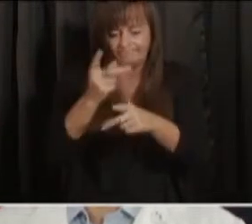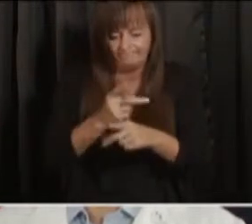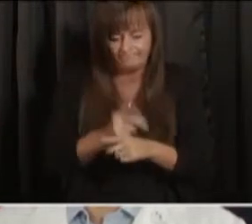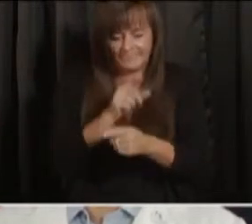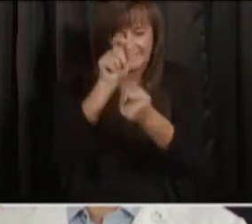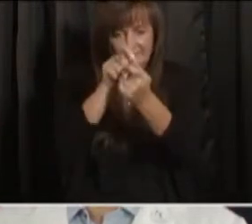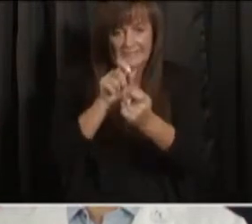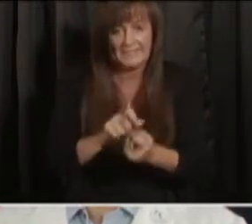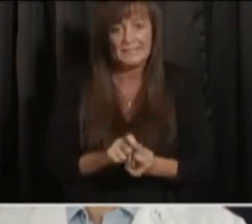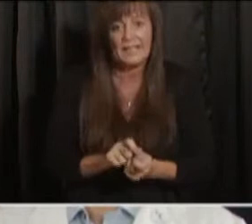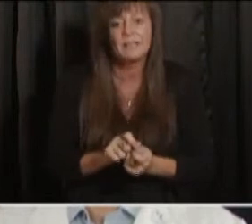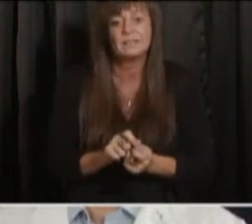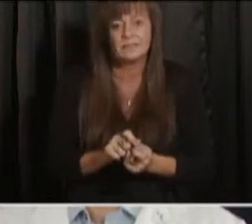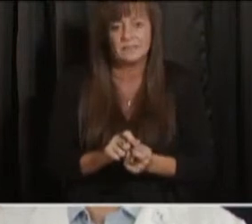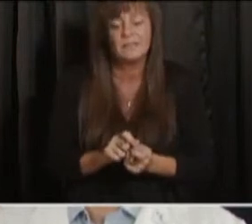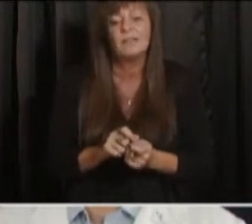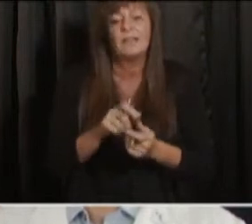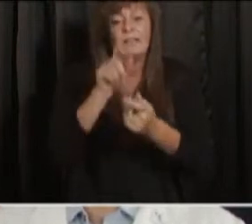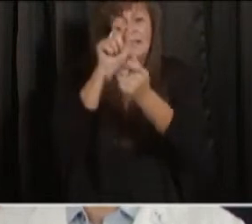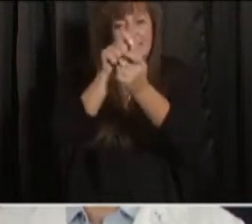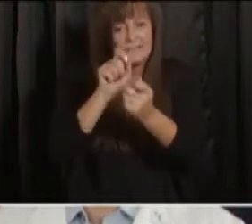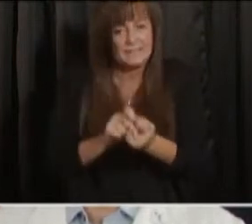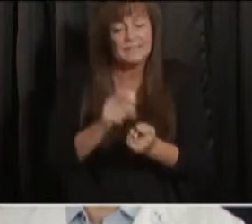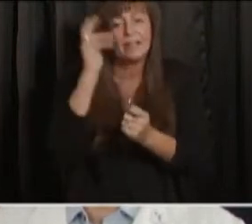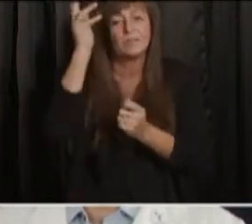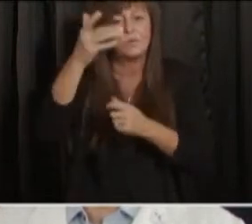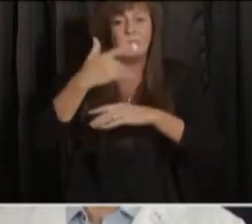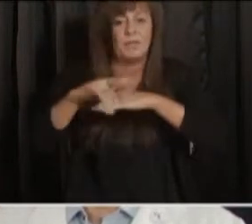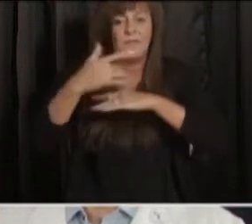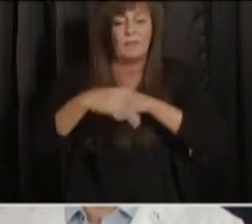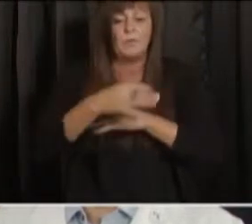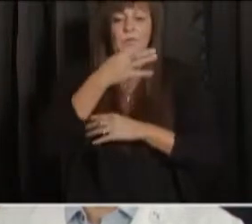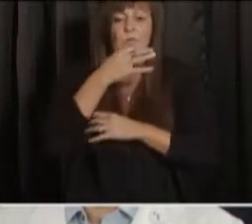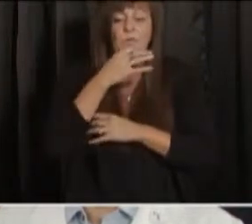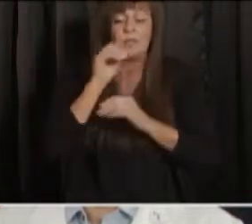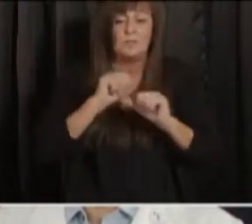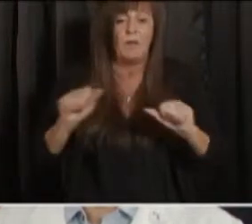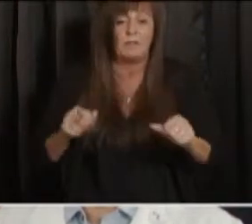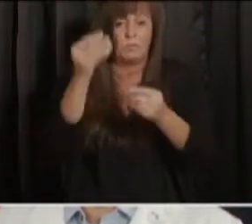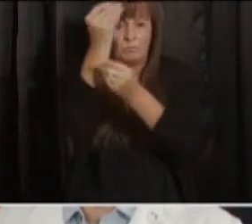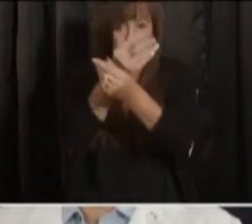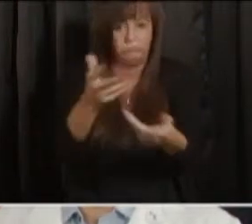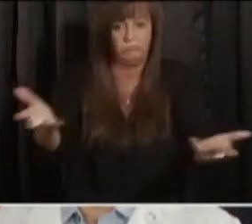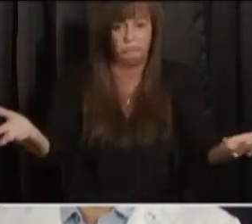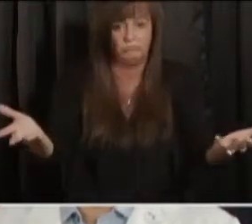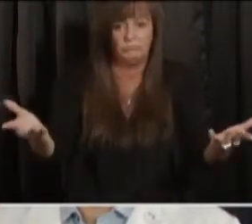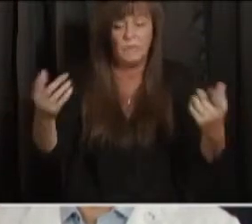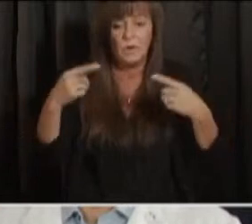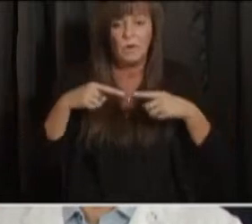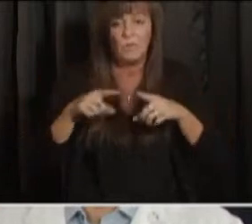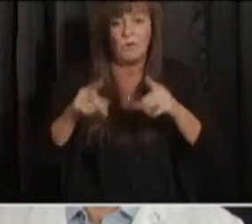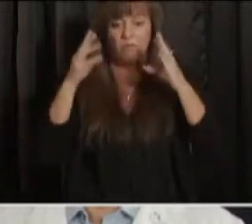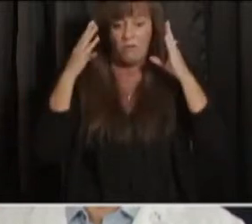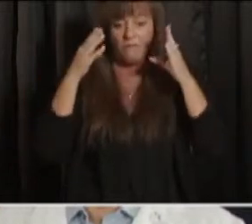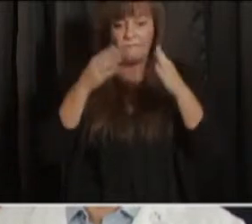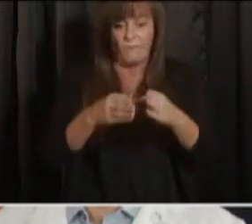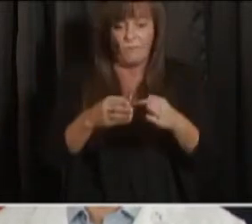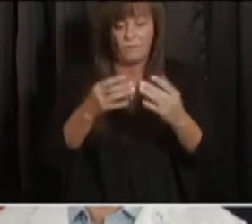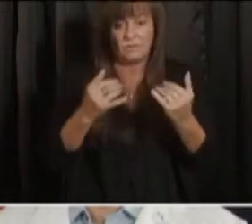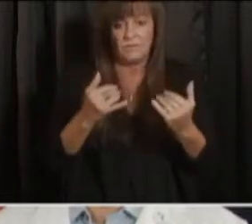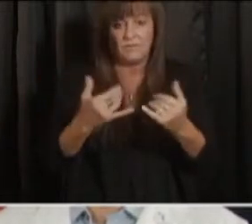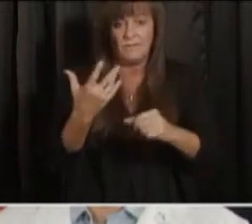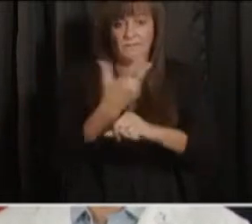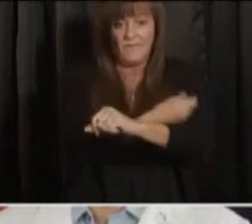details and make these details available as soon as possible. While our focus, is going to be